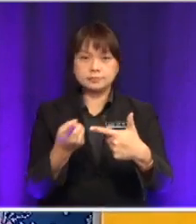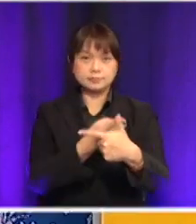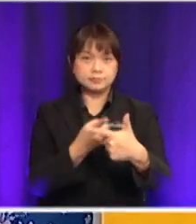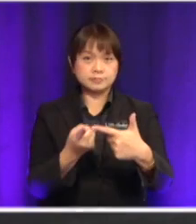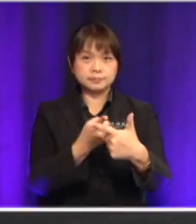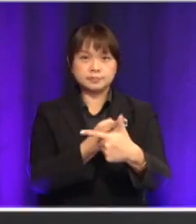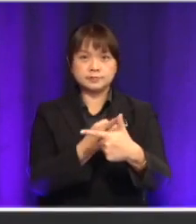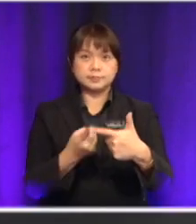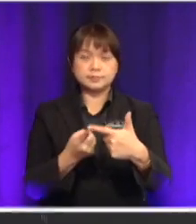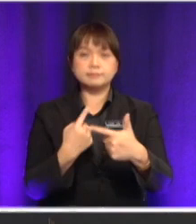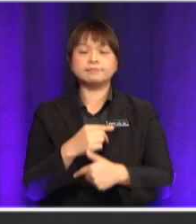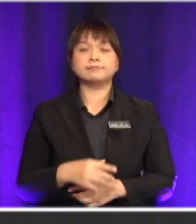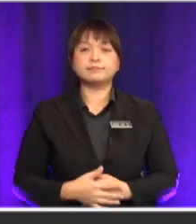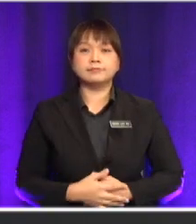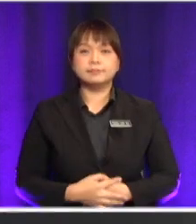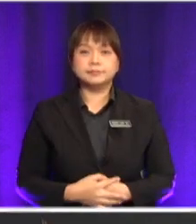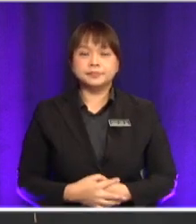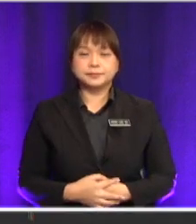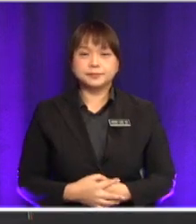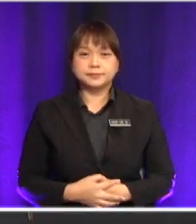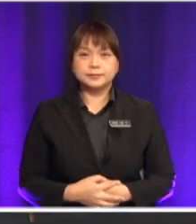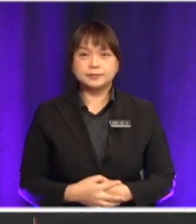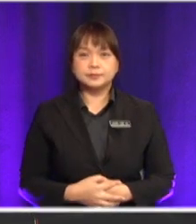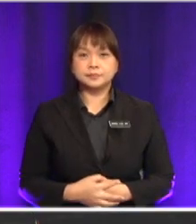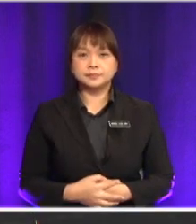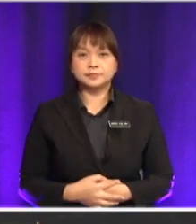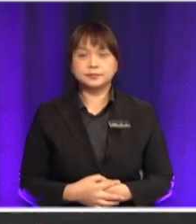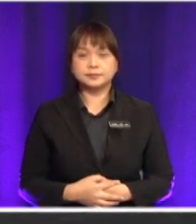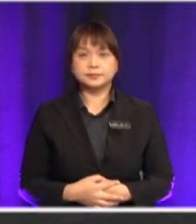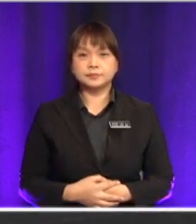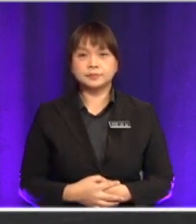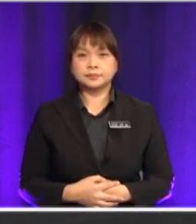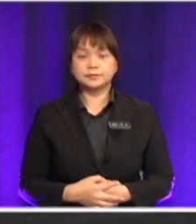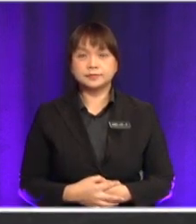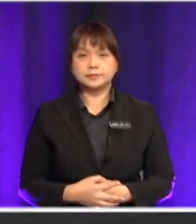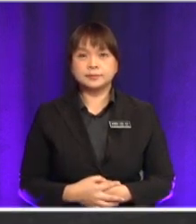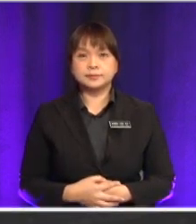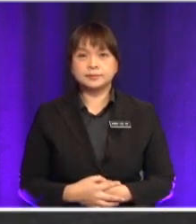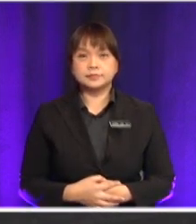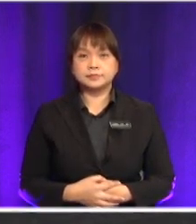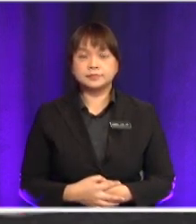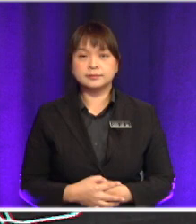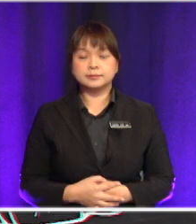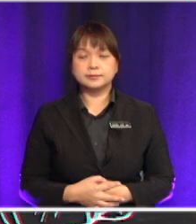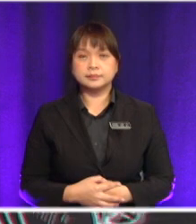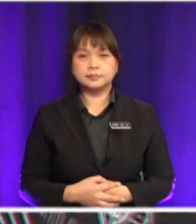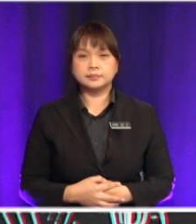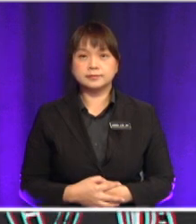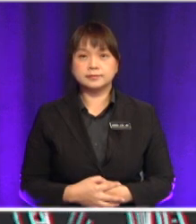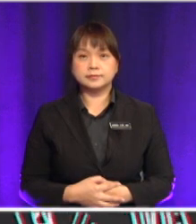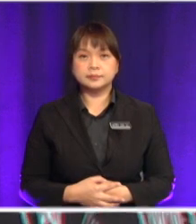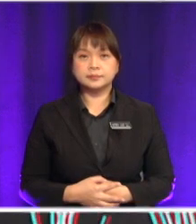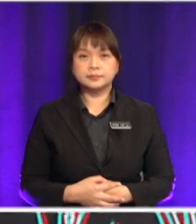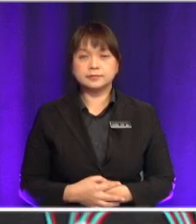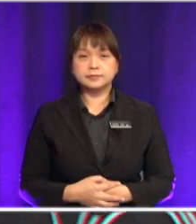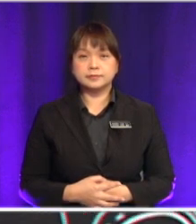Anybody? All right. Who's the first to volunteer? Can I guess? Sure. A.